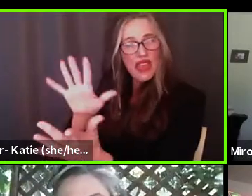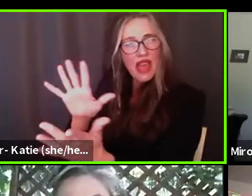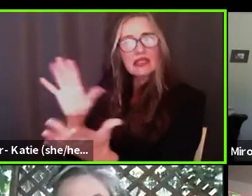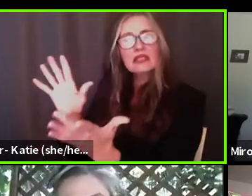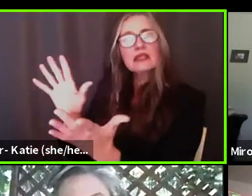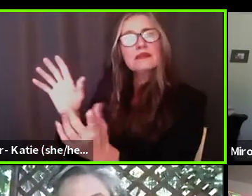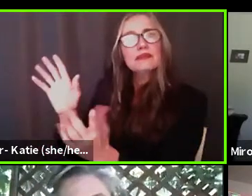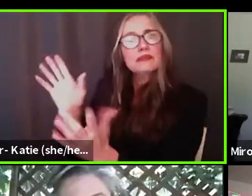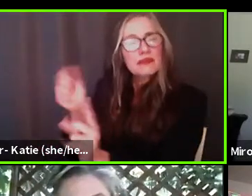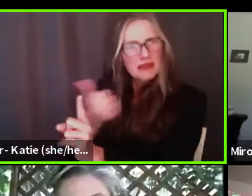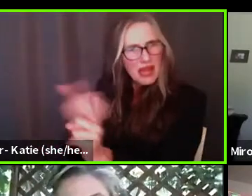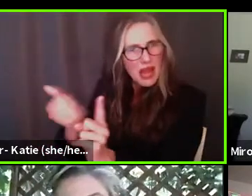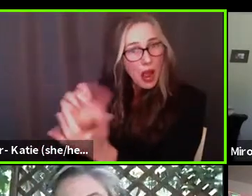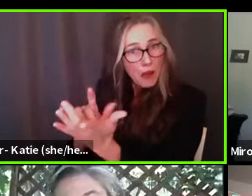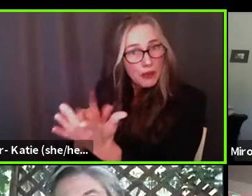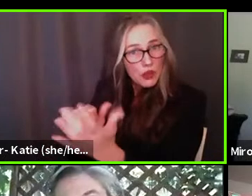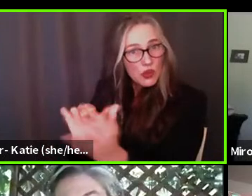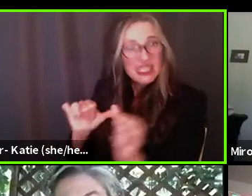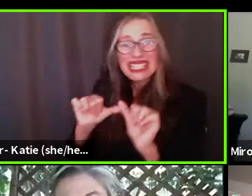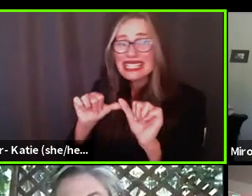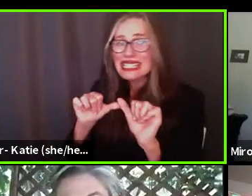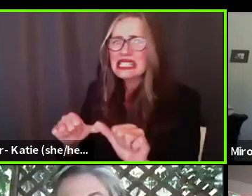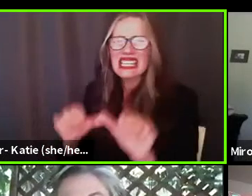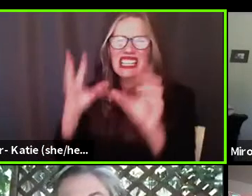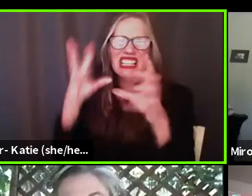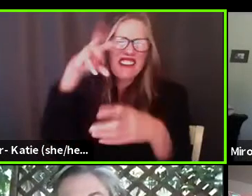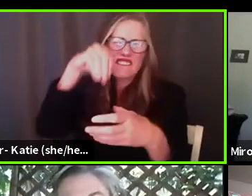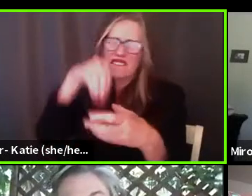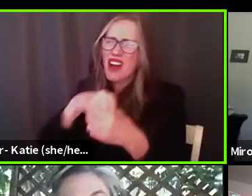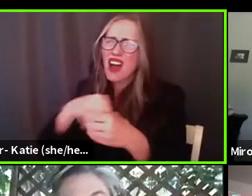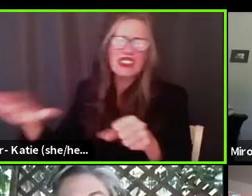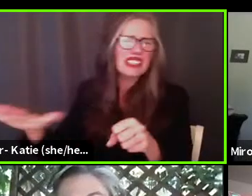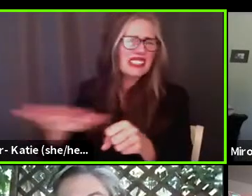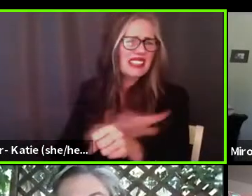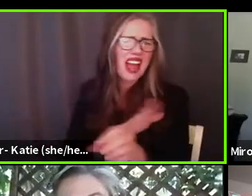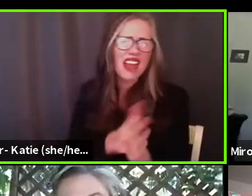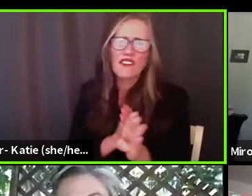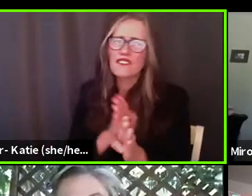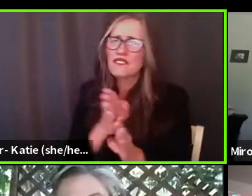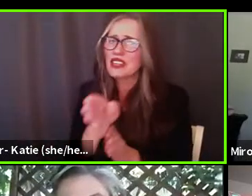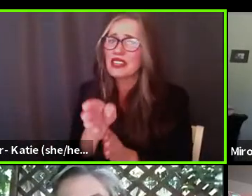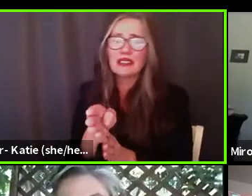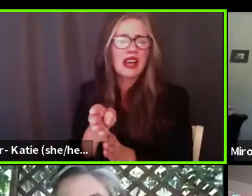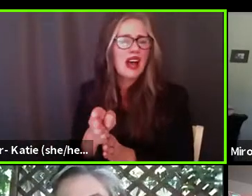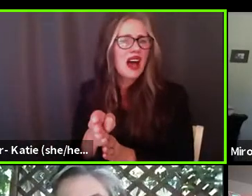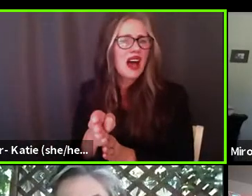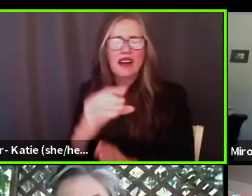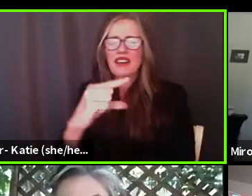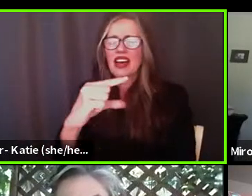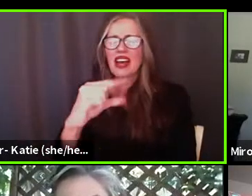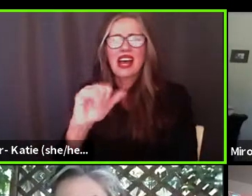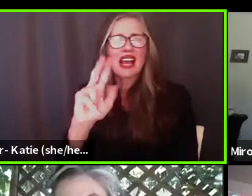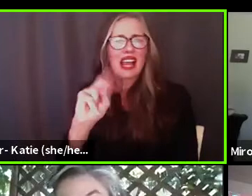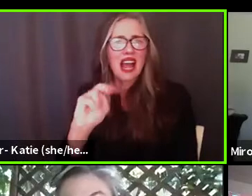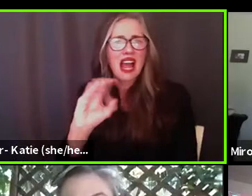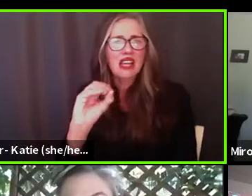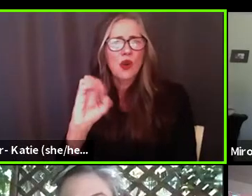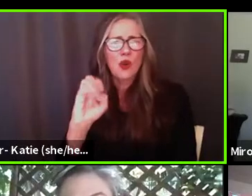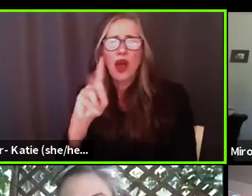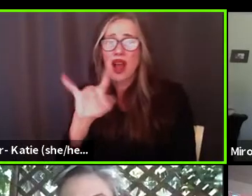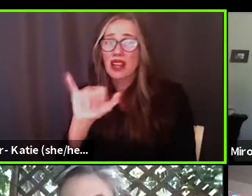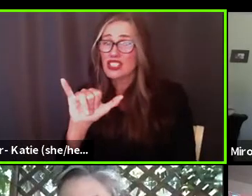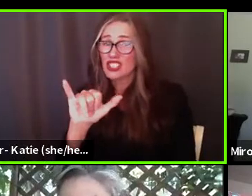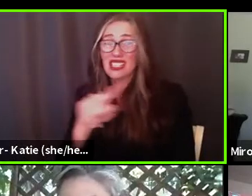abuse is and continues to be in the entire field of gynecology and how there has to be real interventions in that